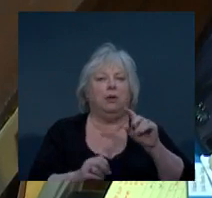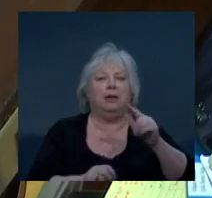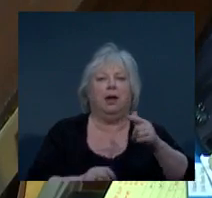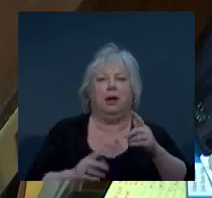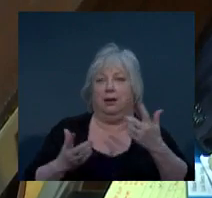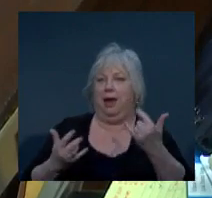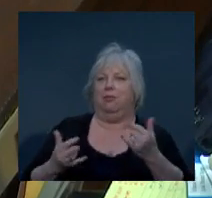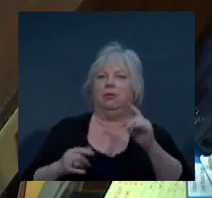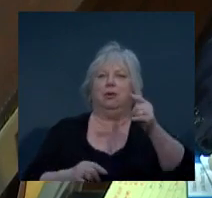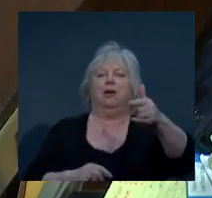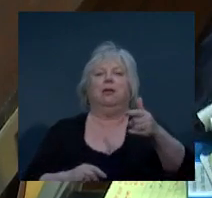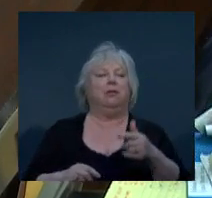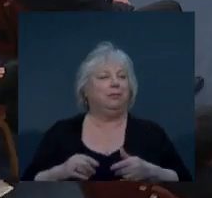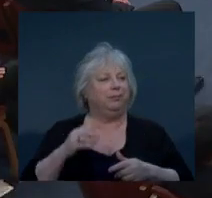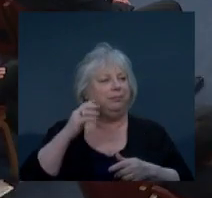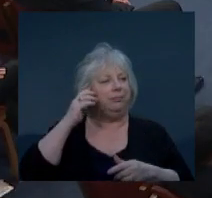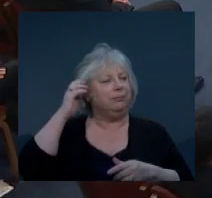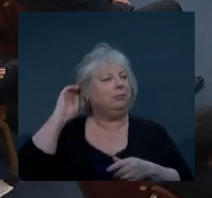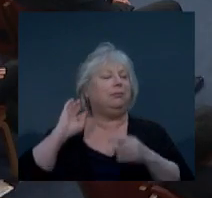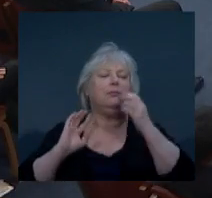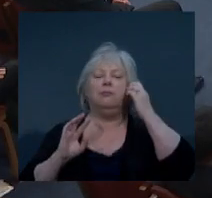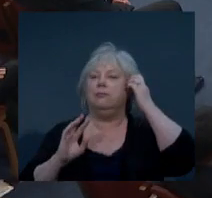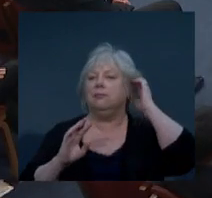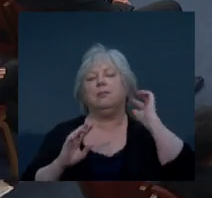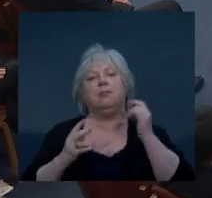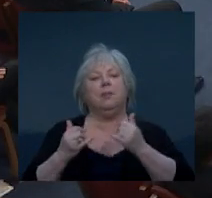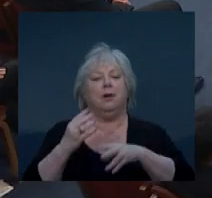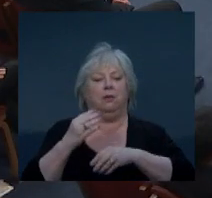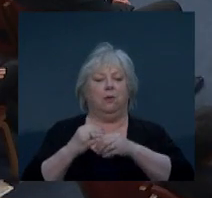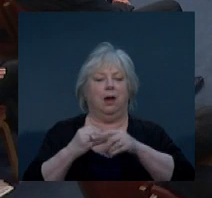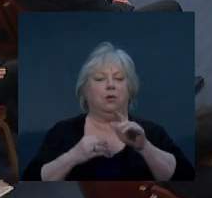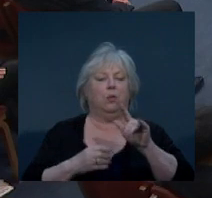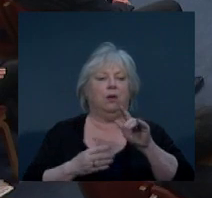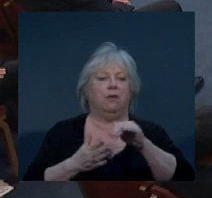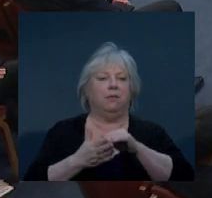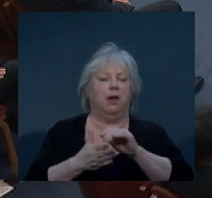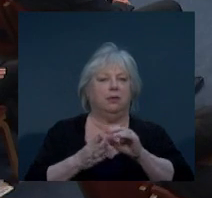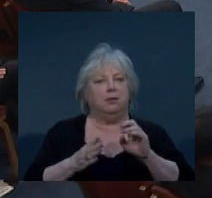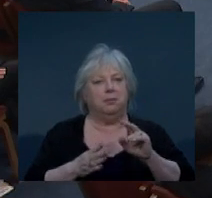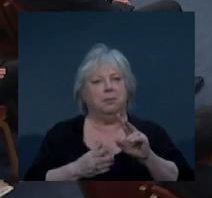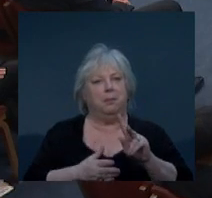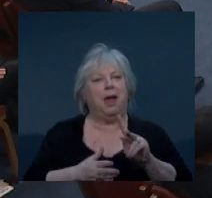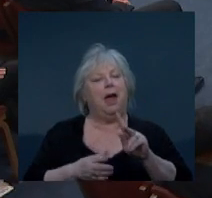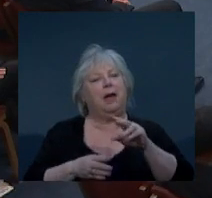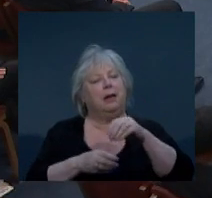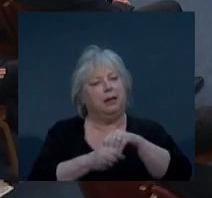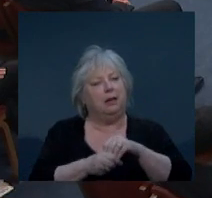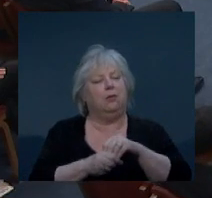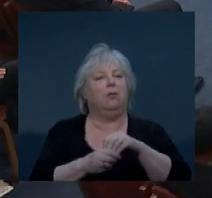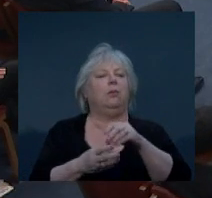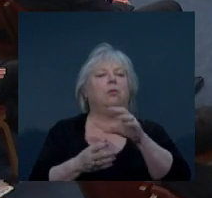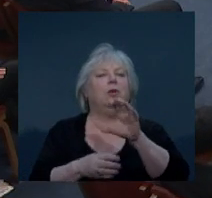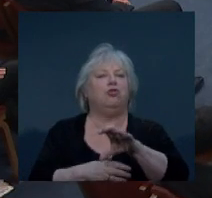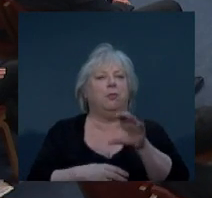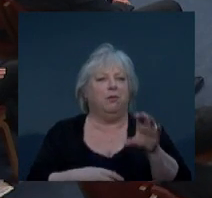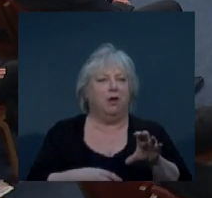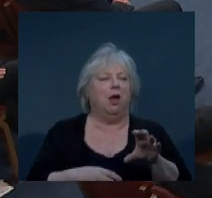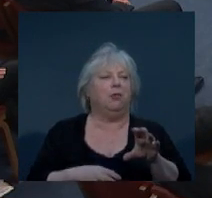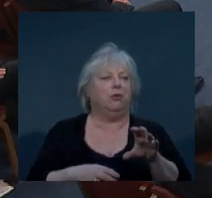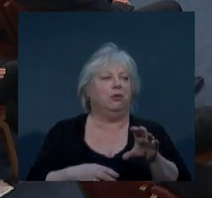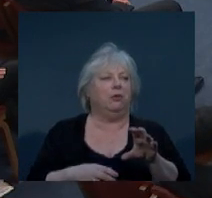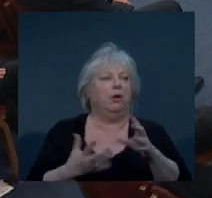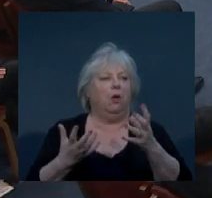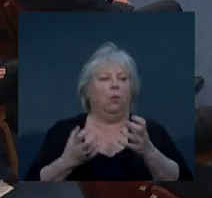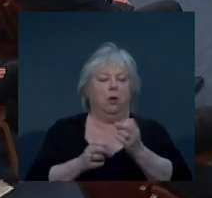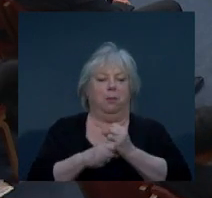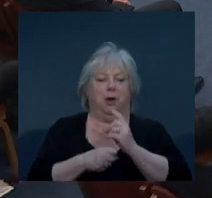There's a motion and a second to add 25,000 back to the chamber. I guess we'll make